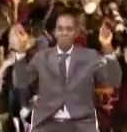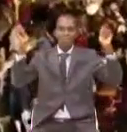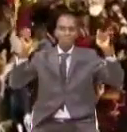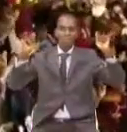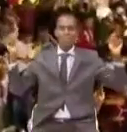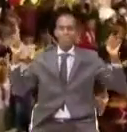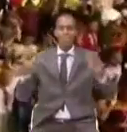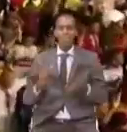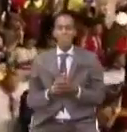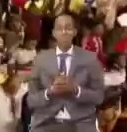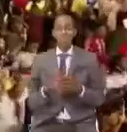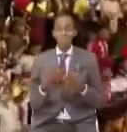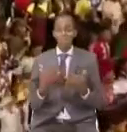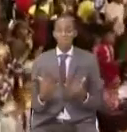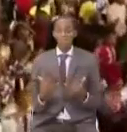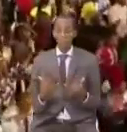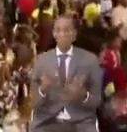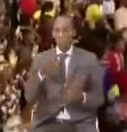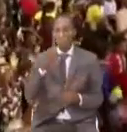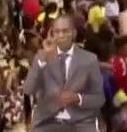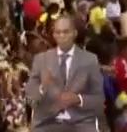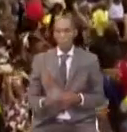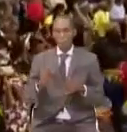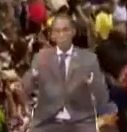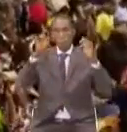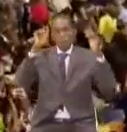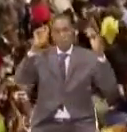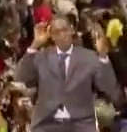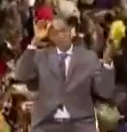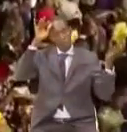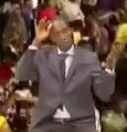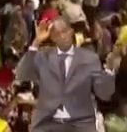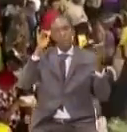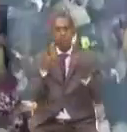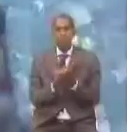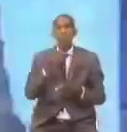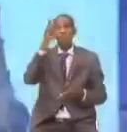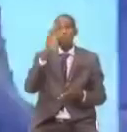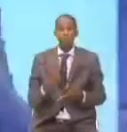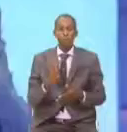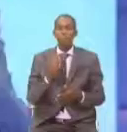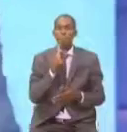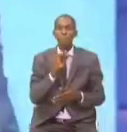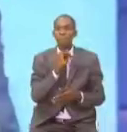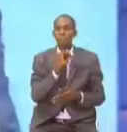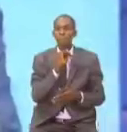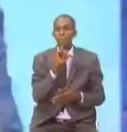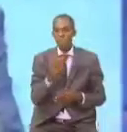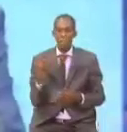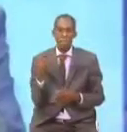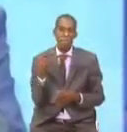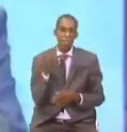Now, you must expect that God is not a liar, that God